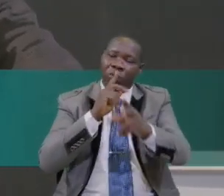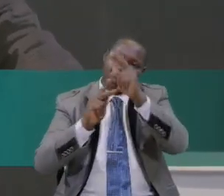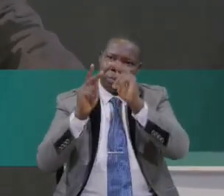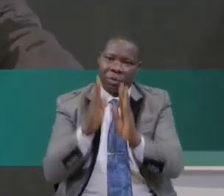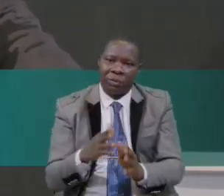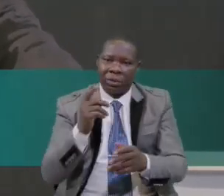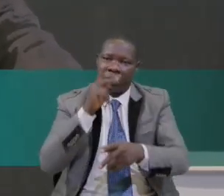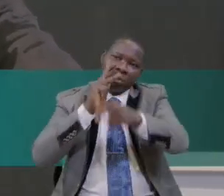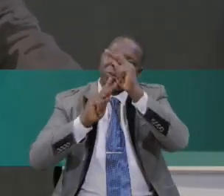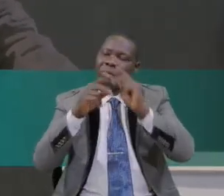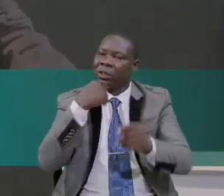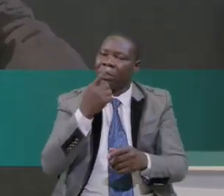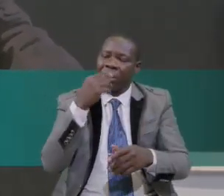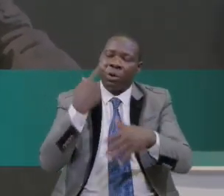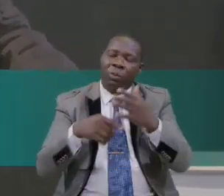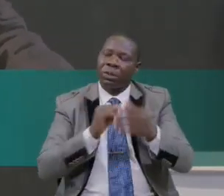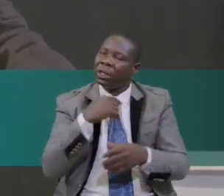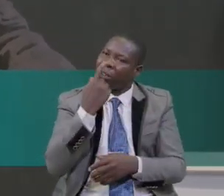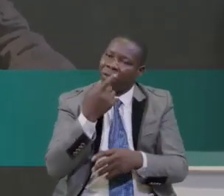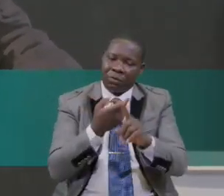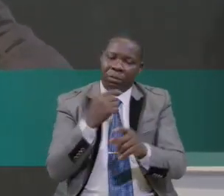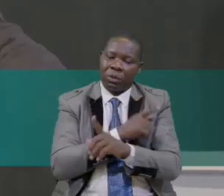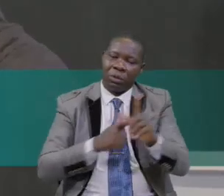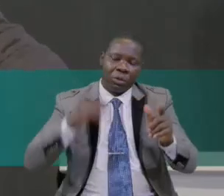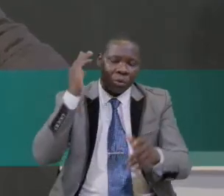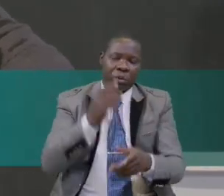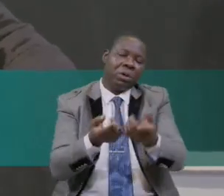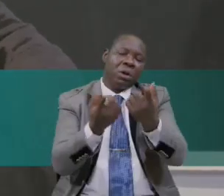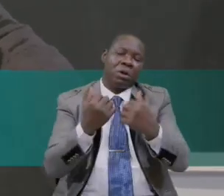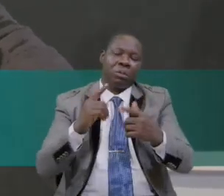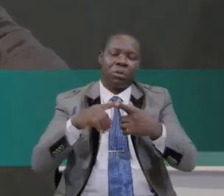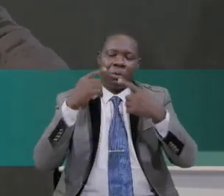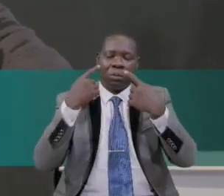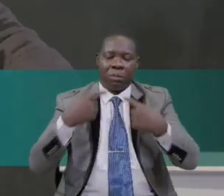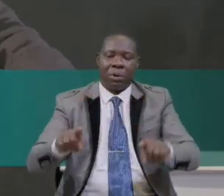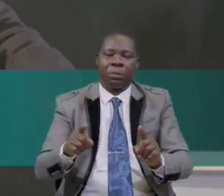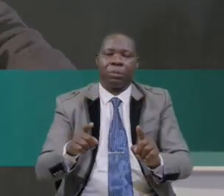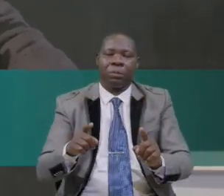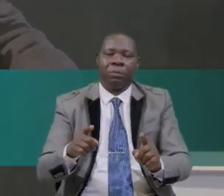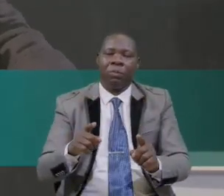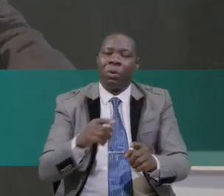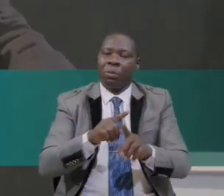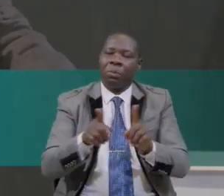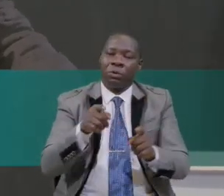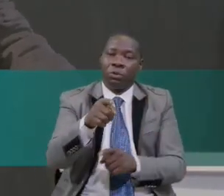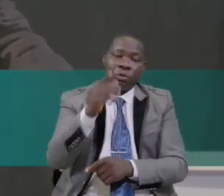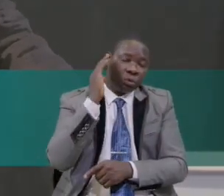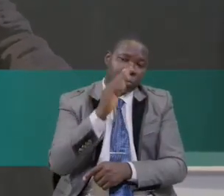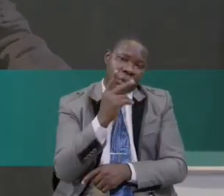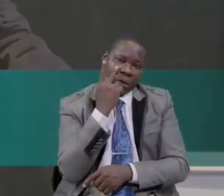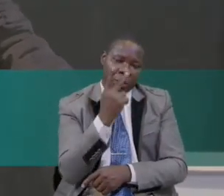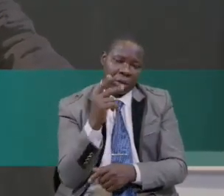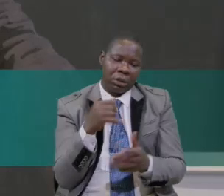said from the Lord will come to pass, but you will see it, but you will